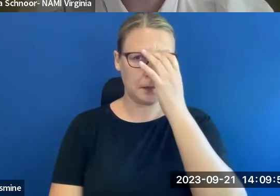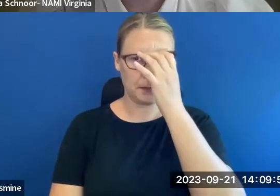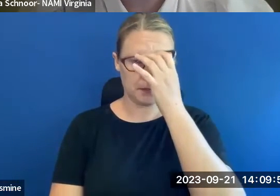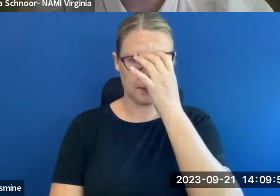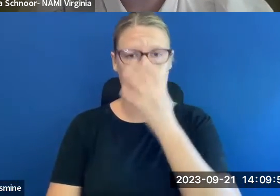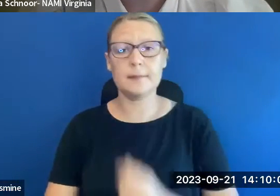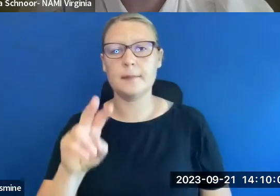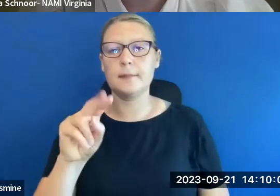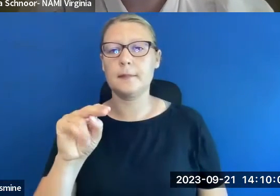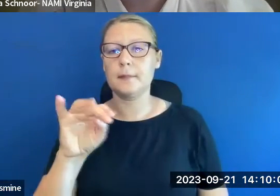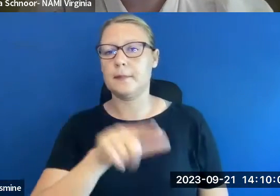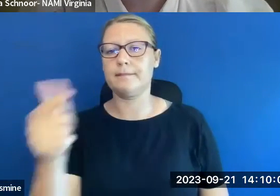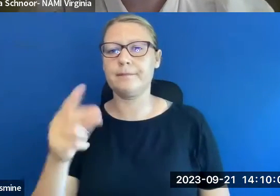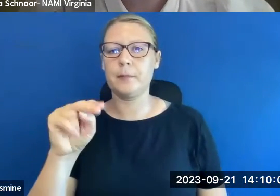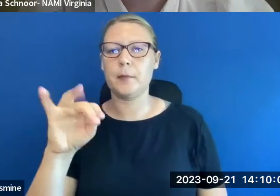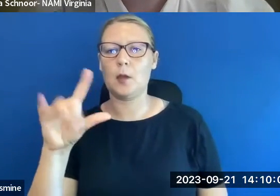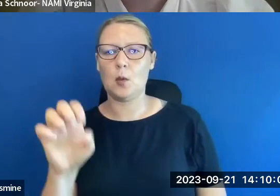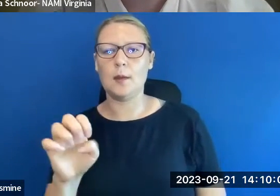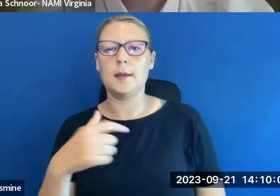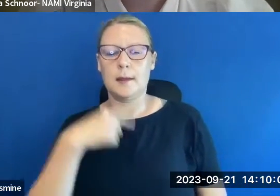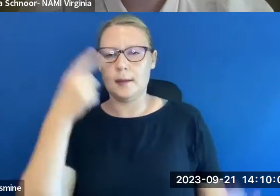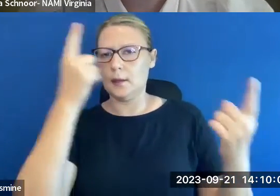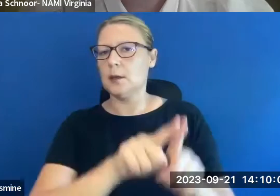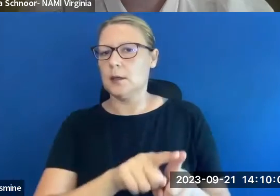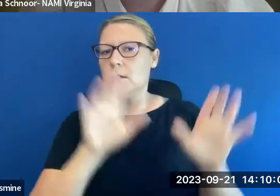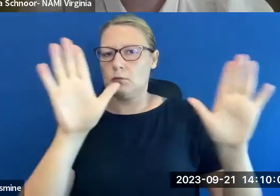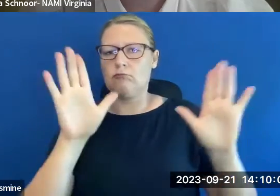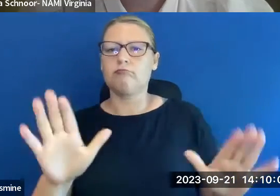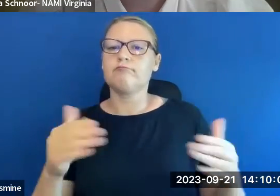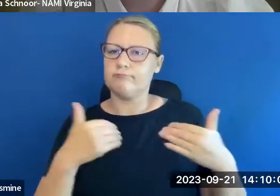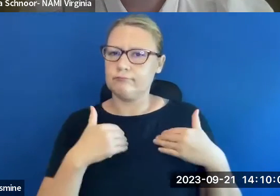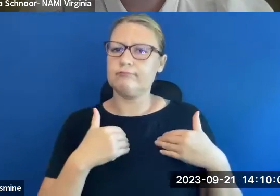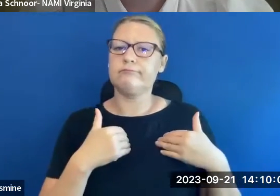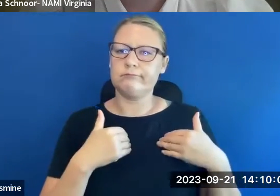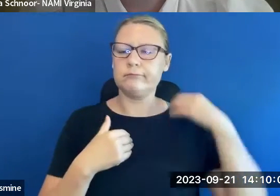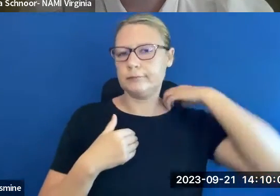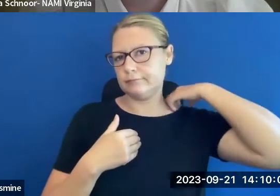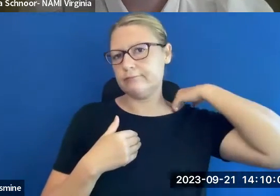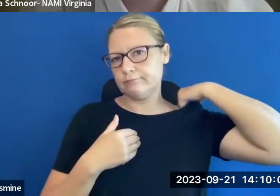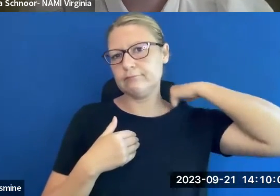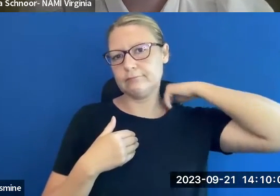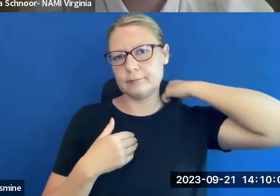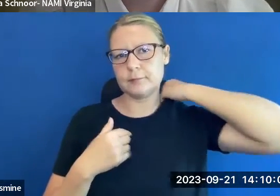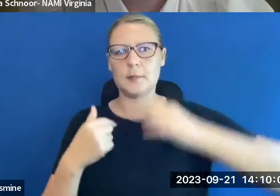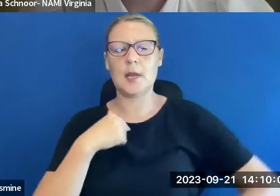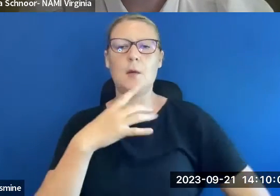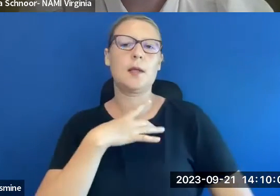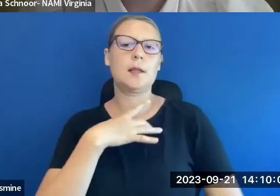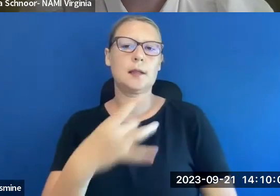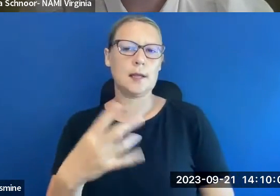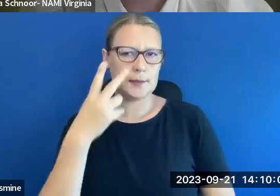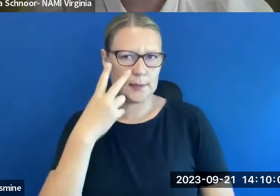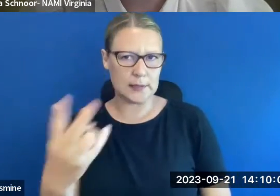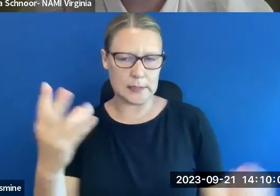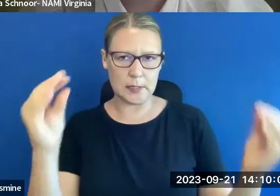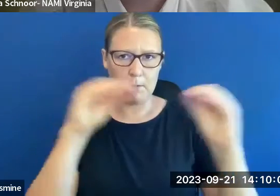And Miranda, I just want to agree with you that it is great to have that as a resource. So one thing I would like maybe to see more of